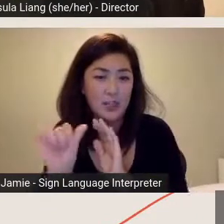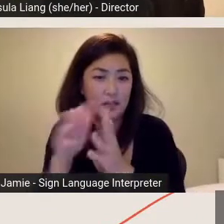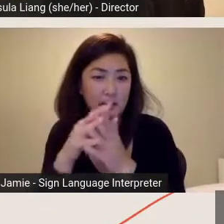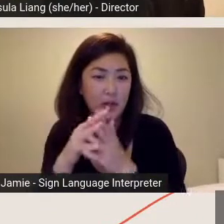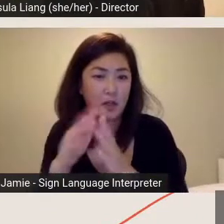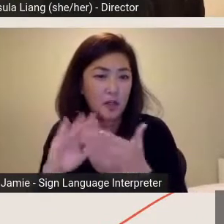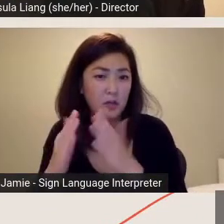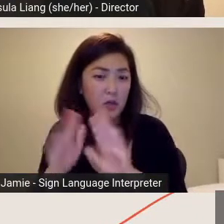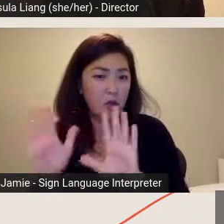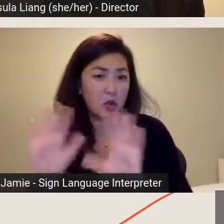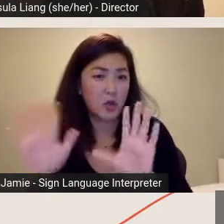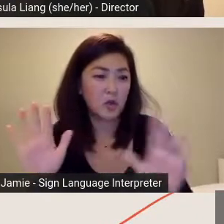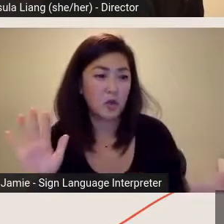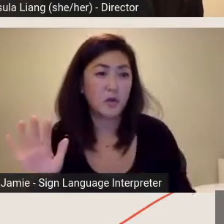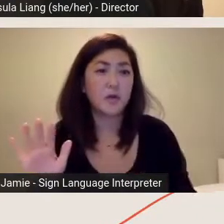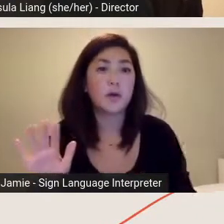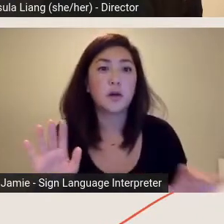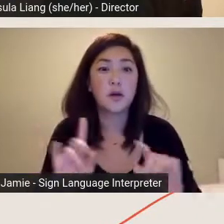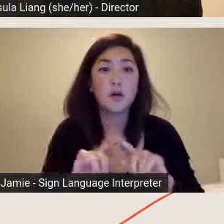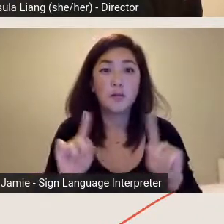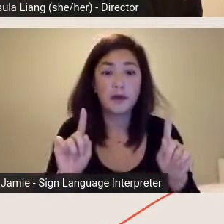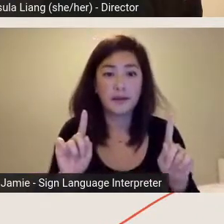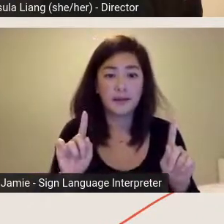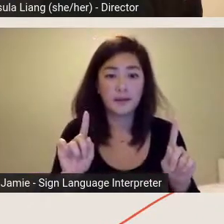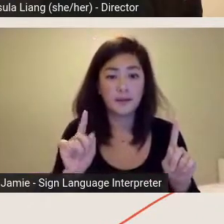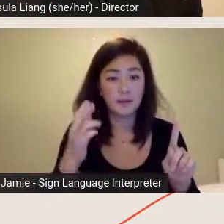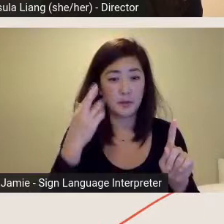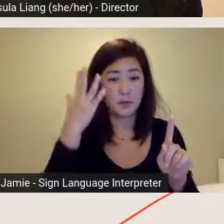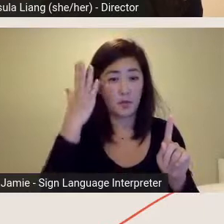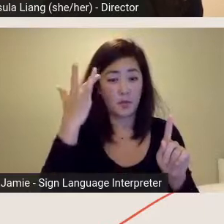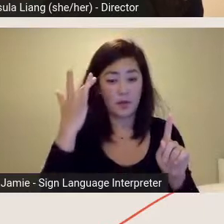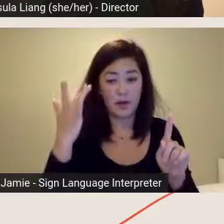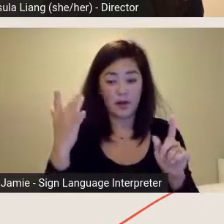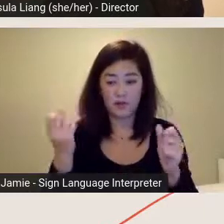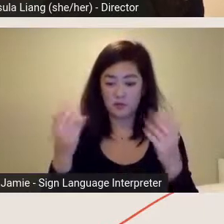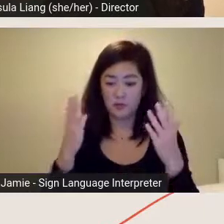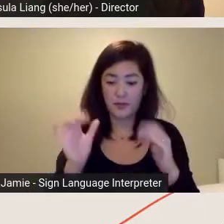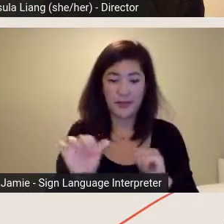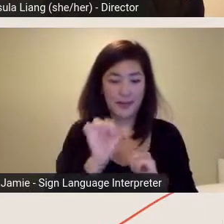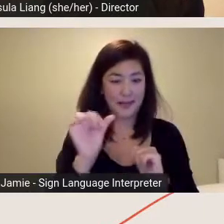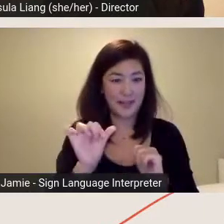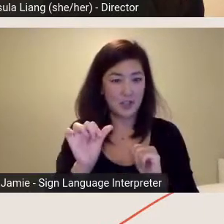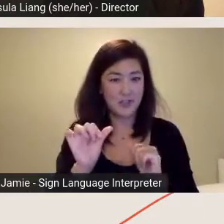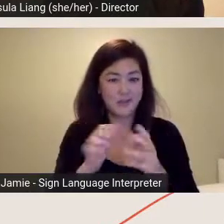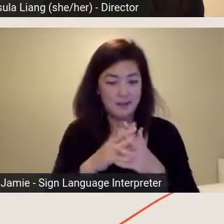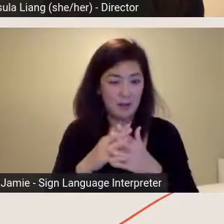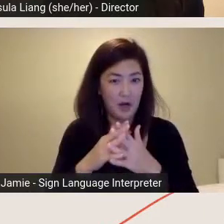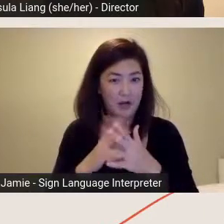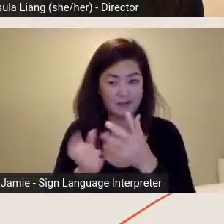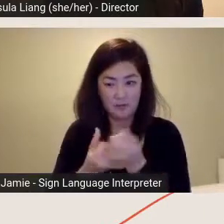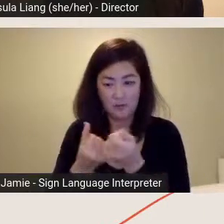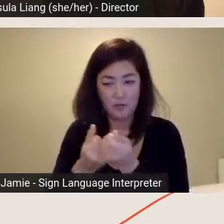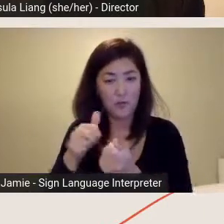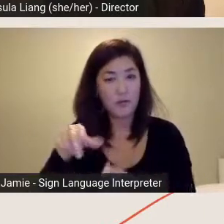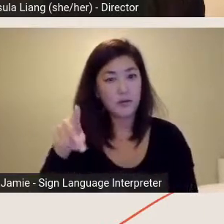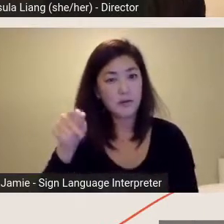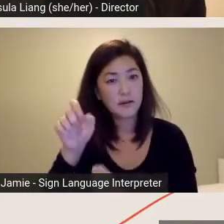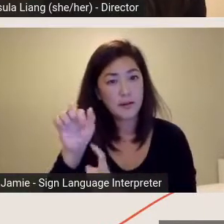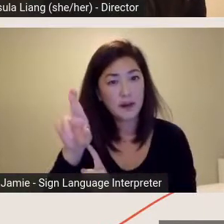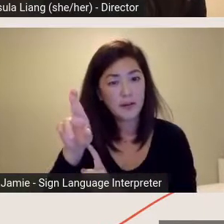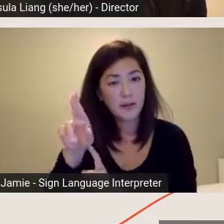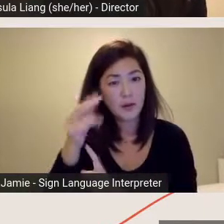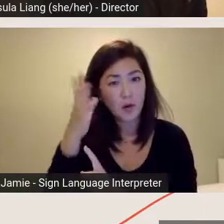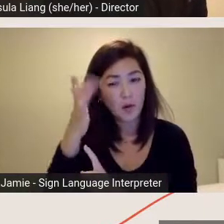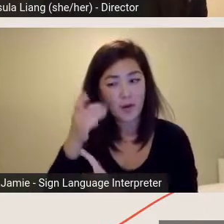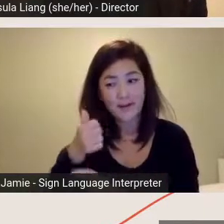what motivated so many Asian people to rally behind Peter was this feeling of like never having an opportunity to